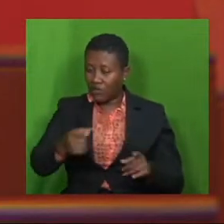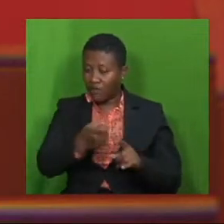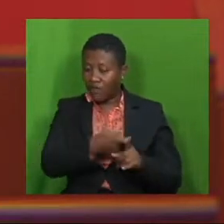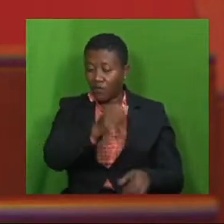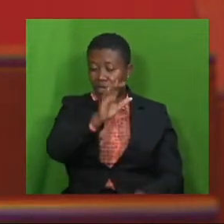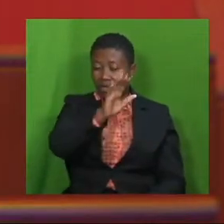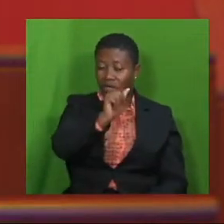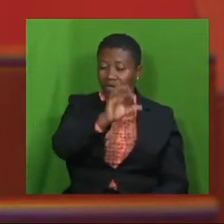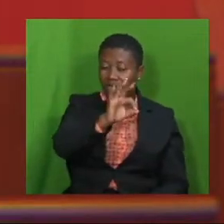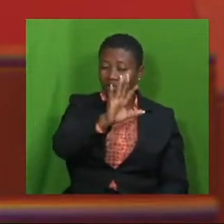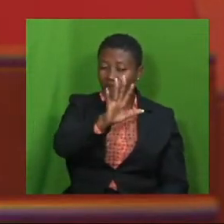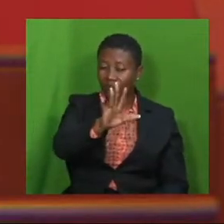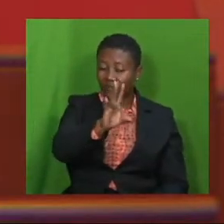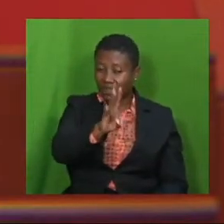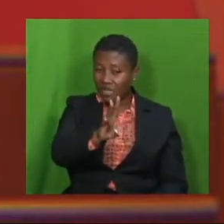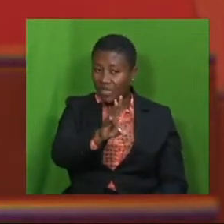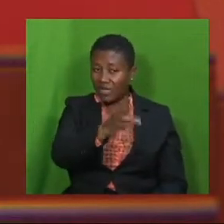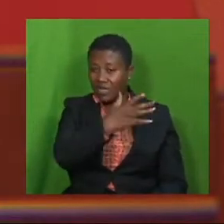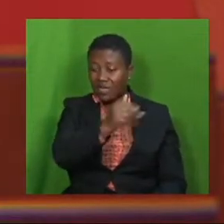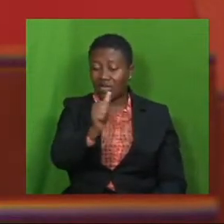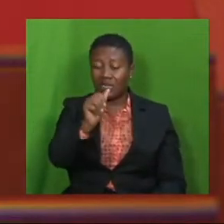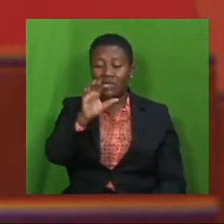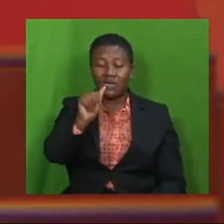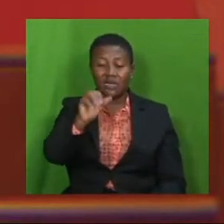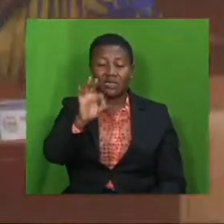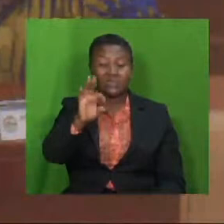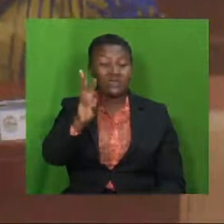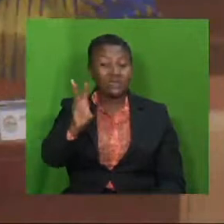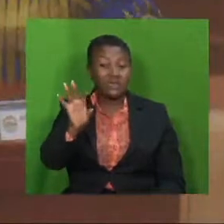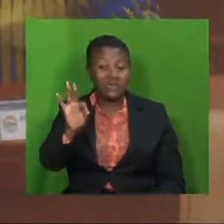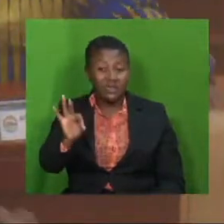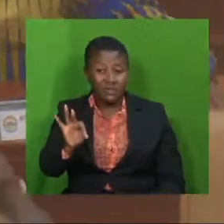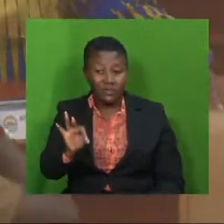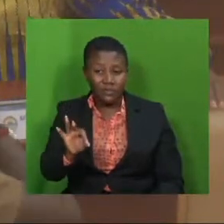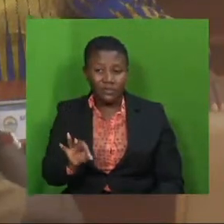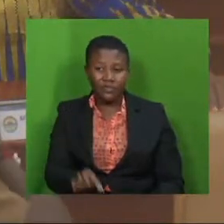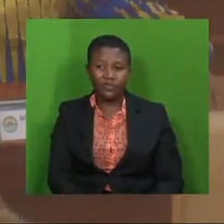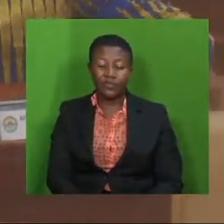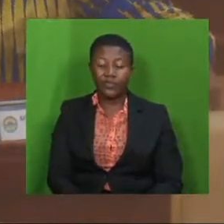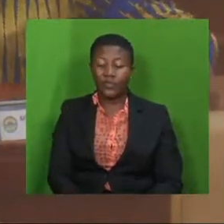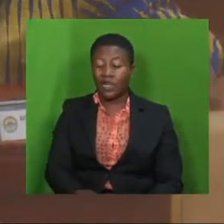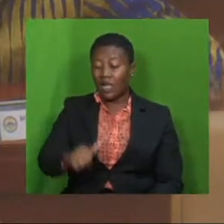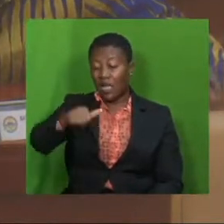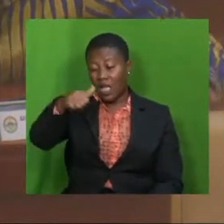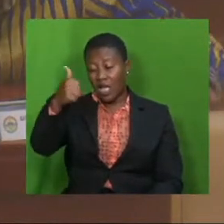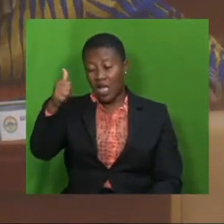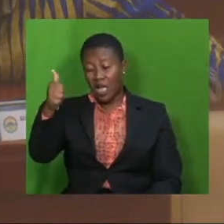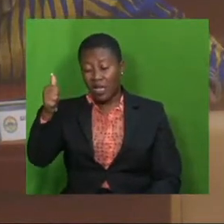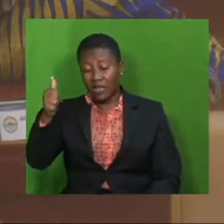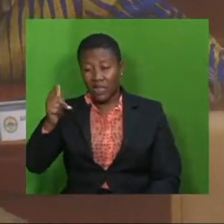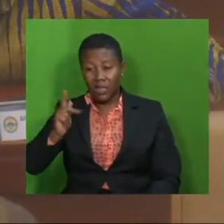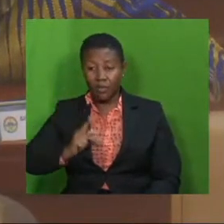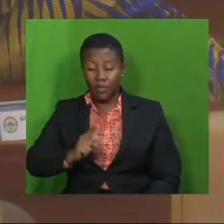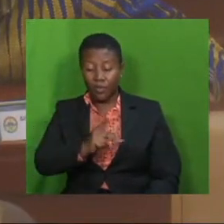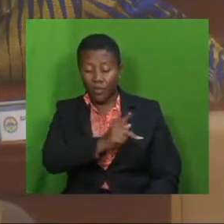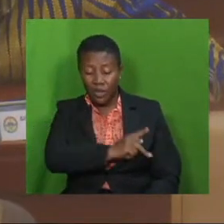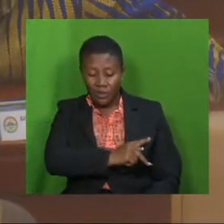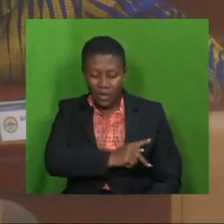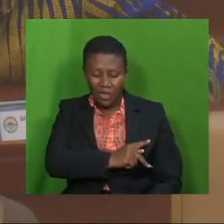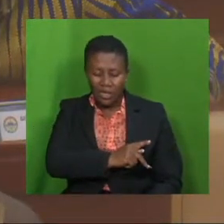The practice, however, proffered by sister parliaments gleaned from a research